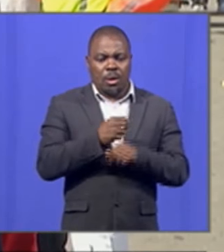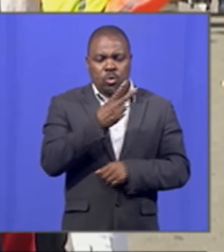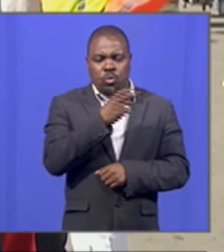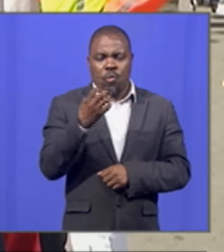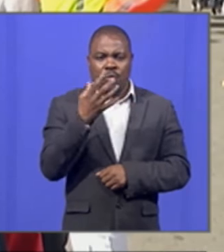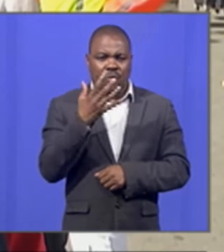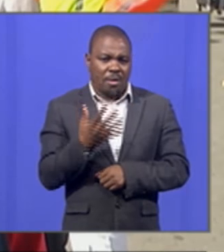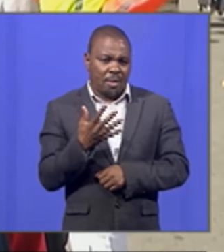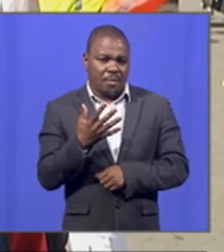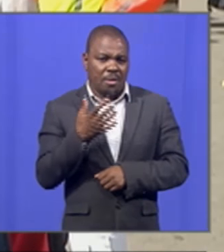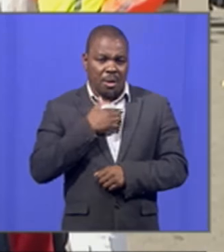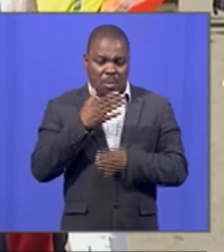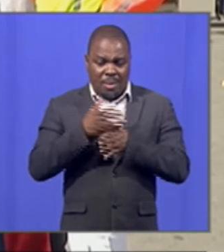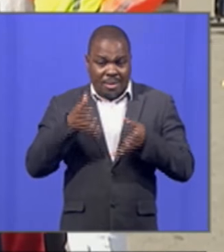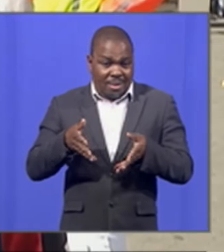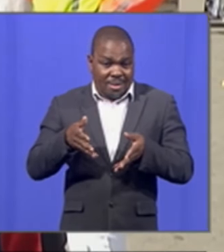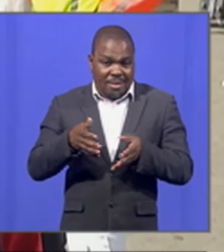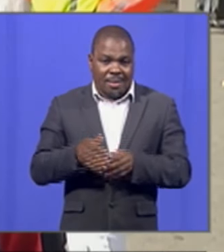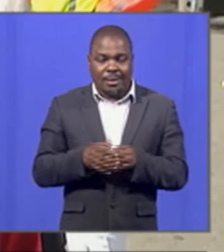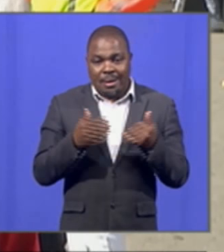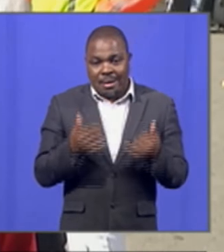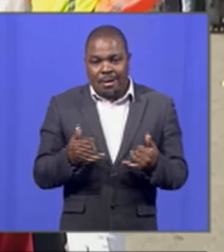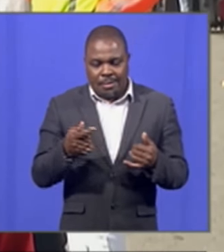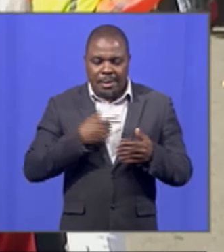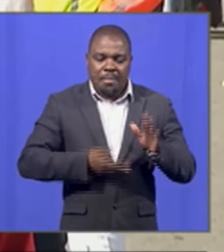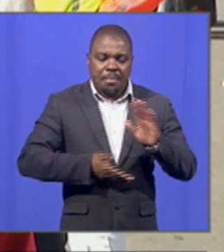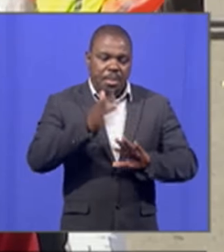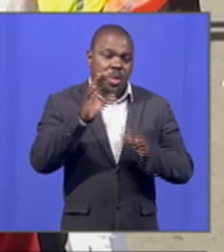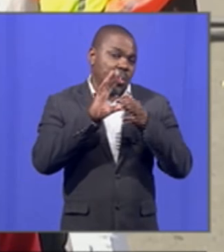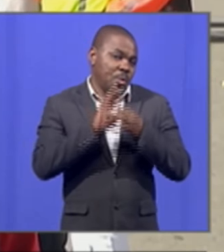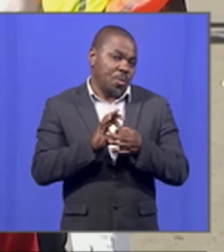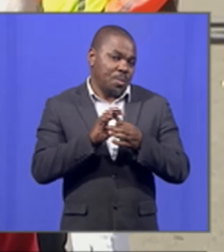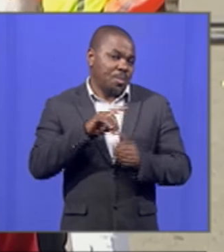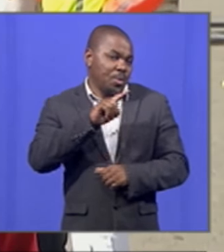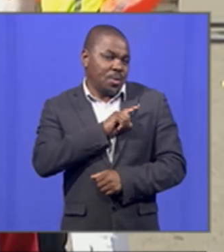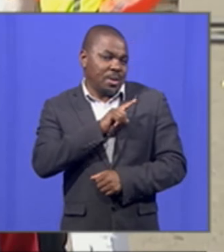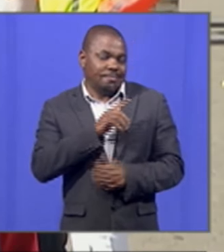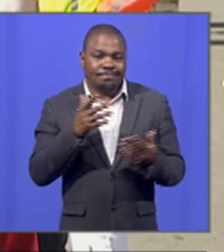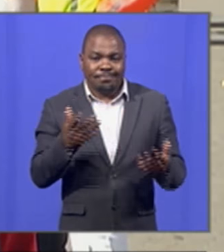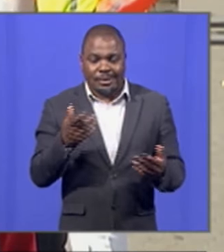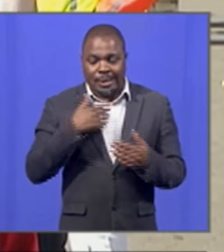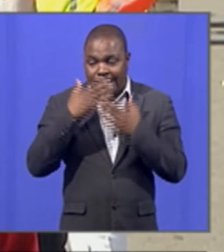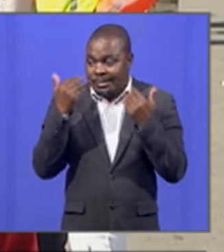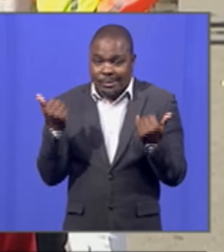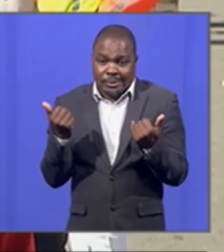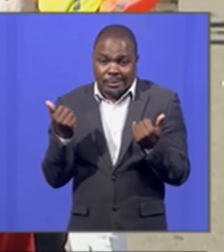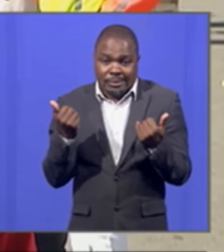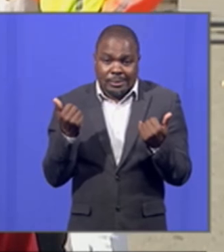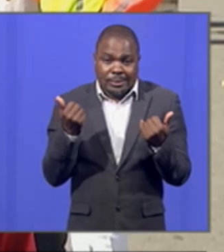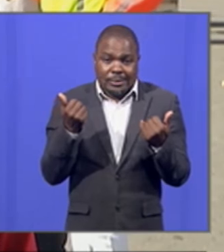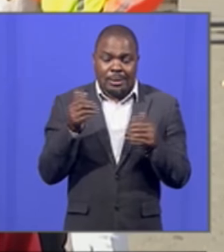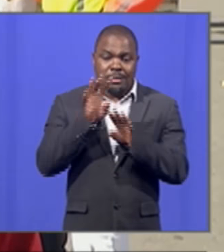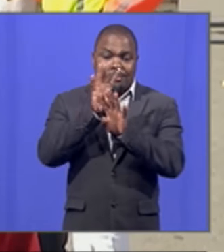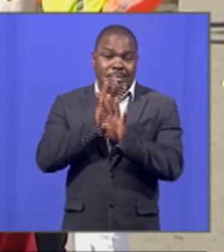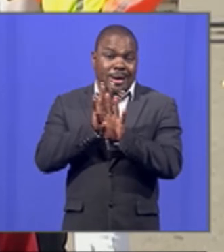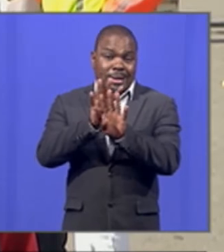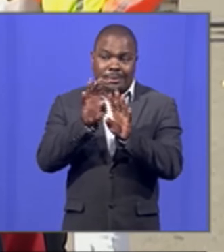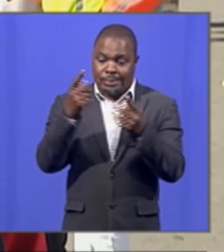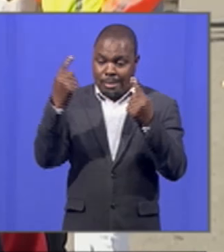moriri. So khona no ke gae because of ga ke tsore batho ba mashe